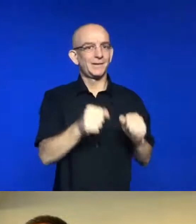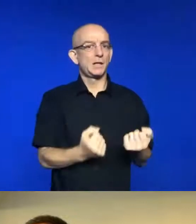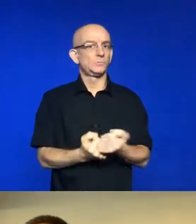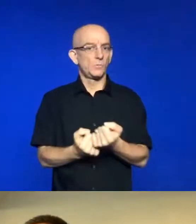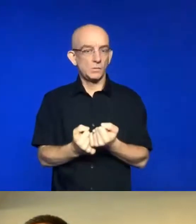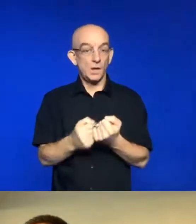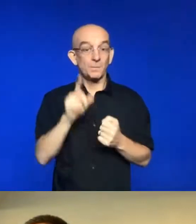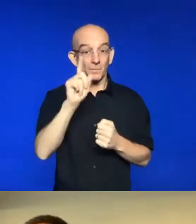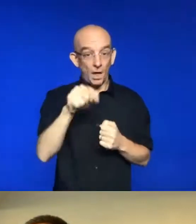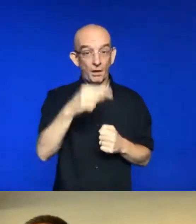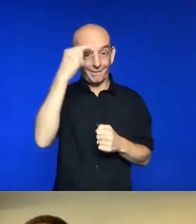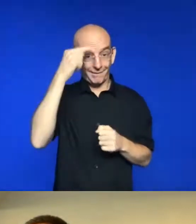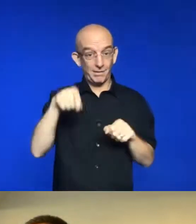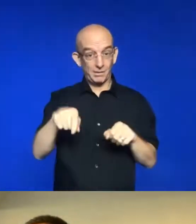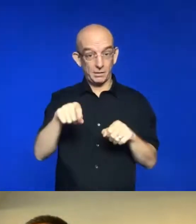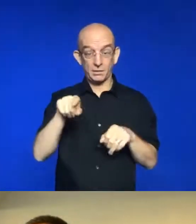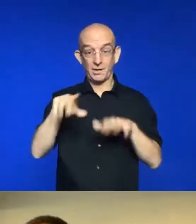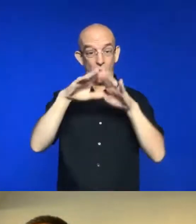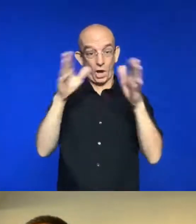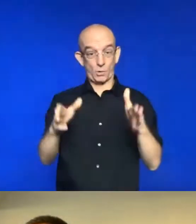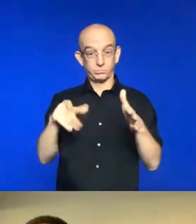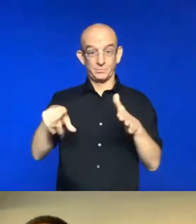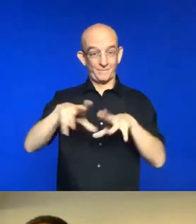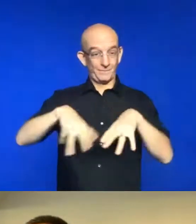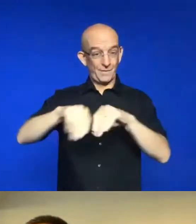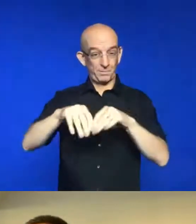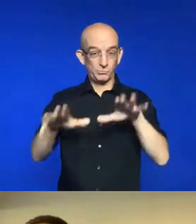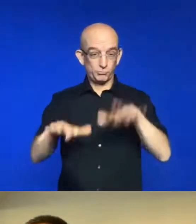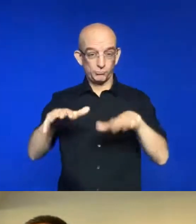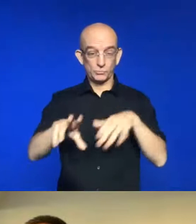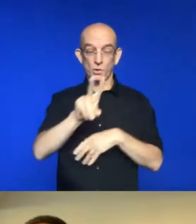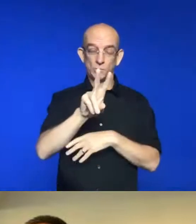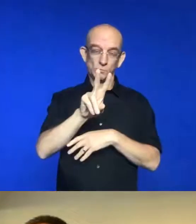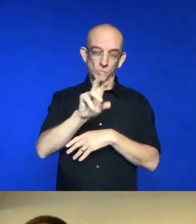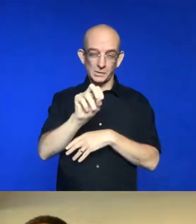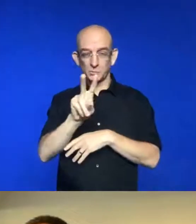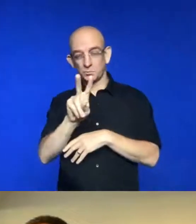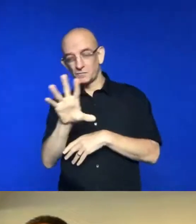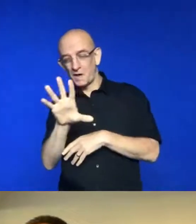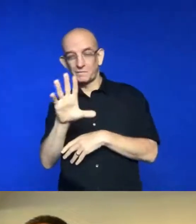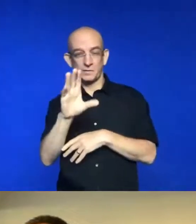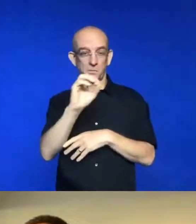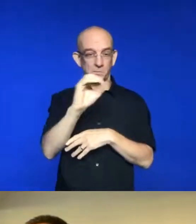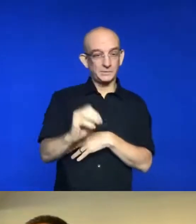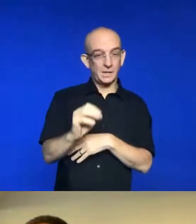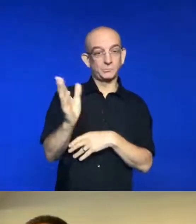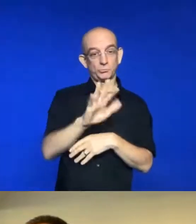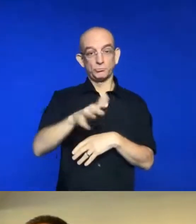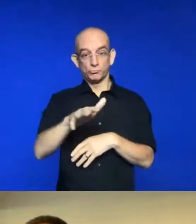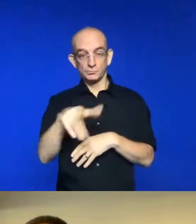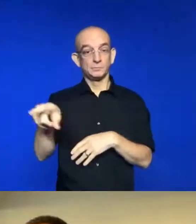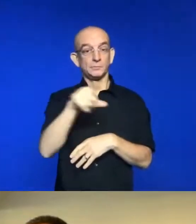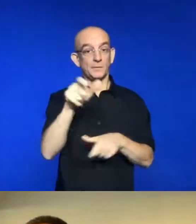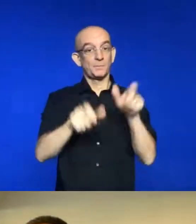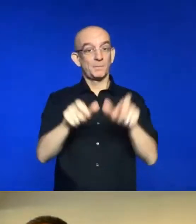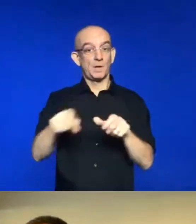to 25% of households have persons with disability in their families, you can,